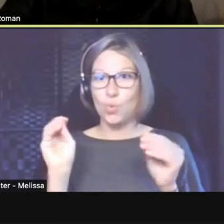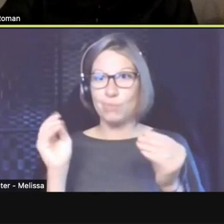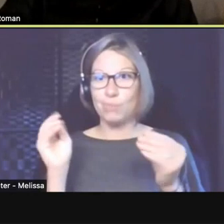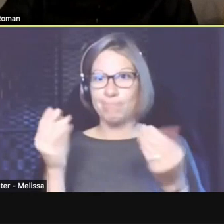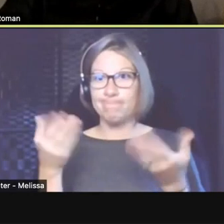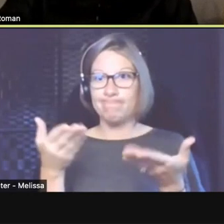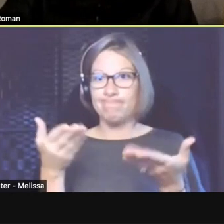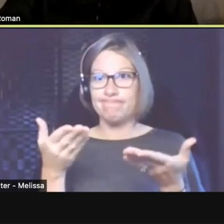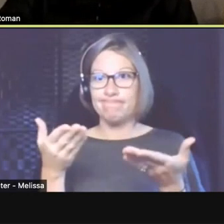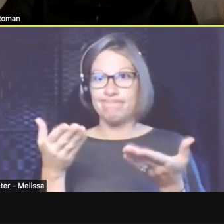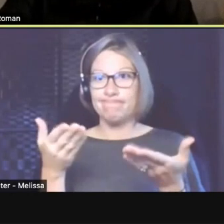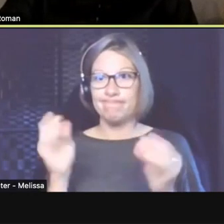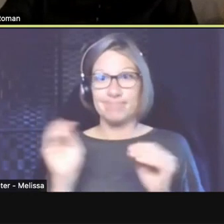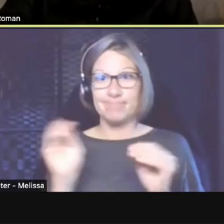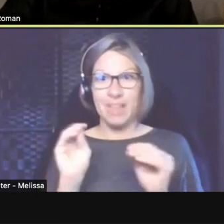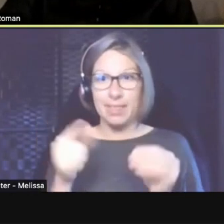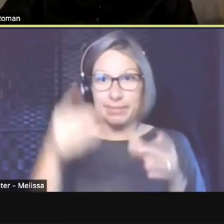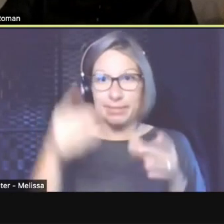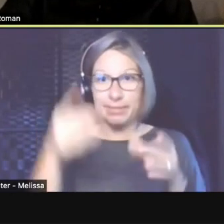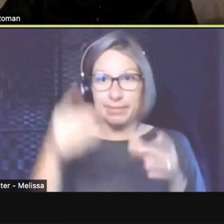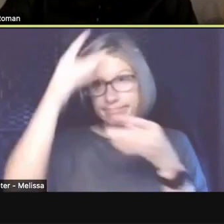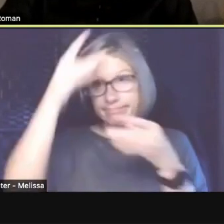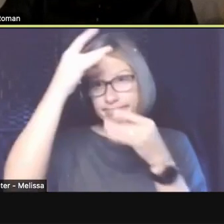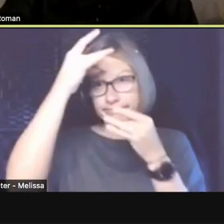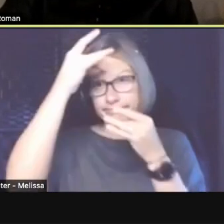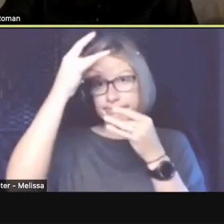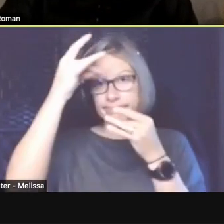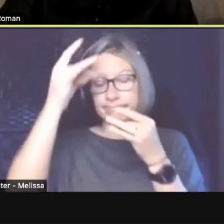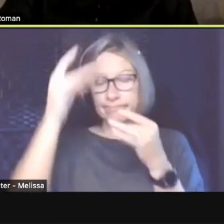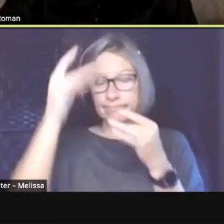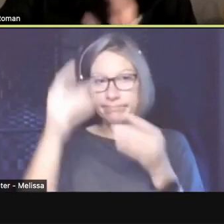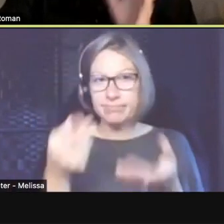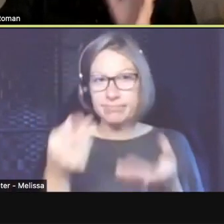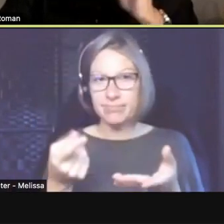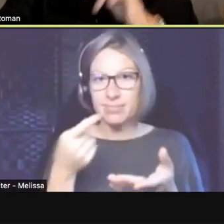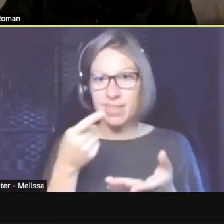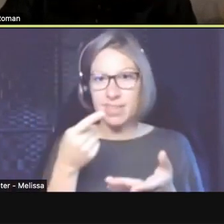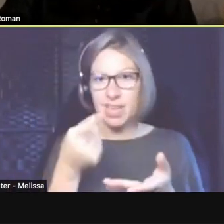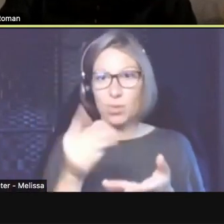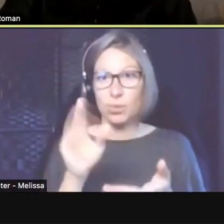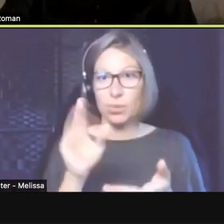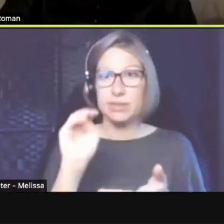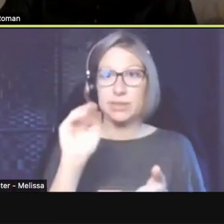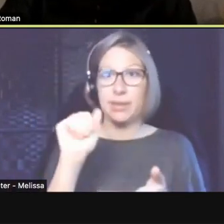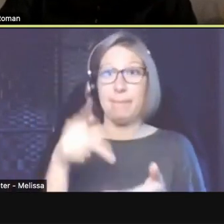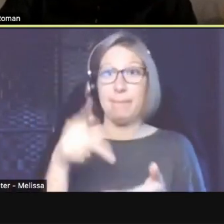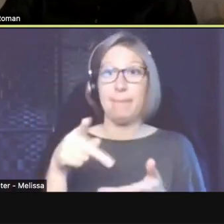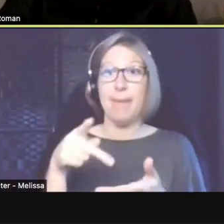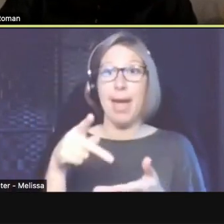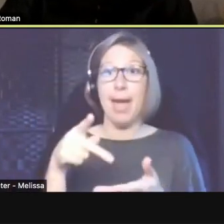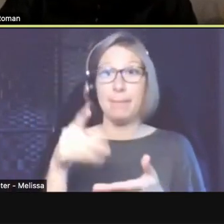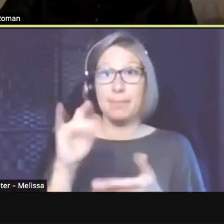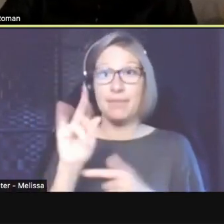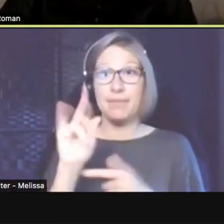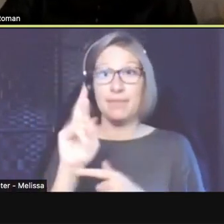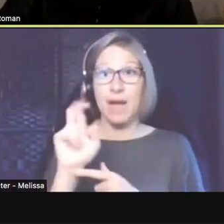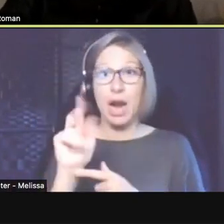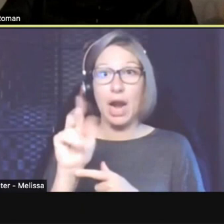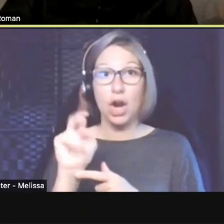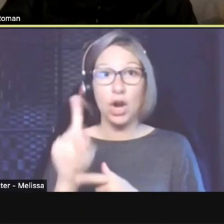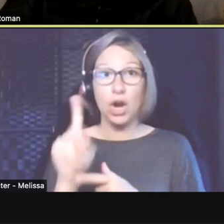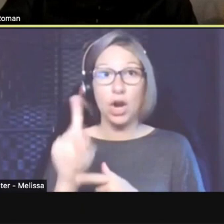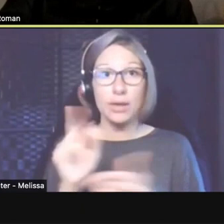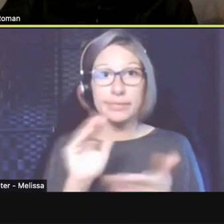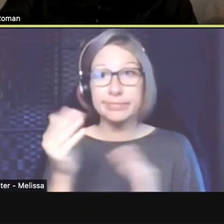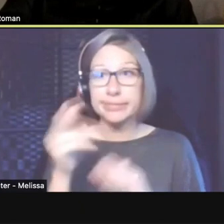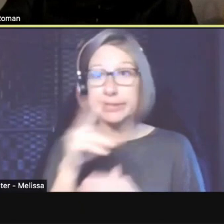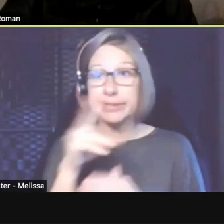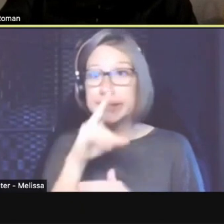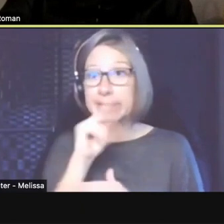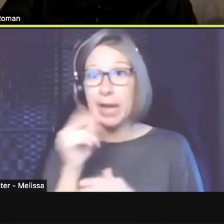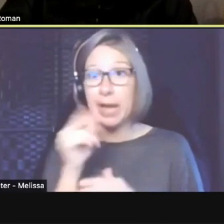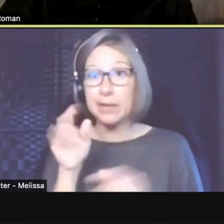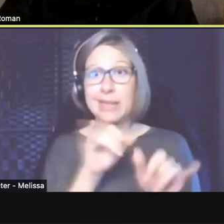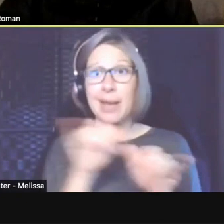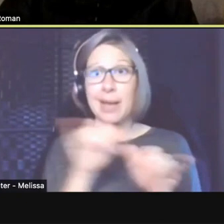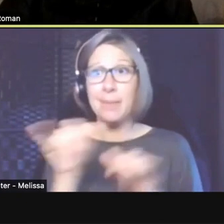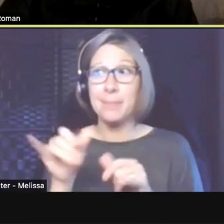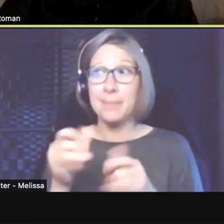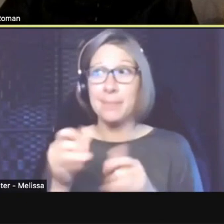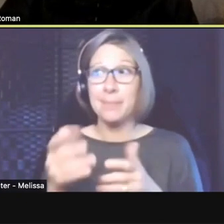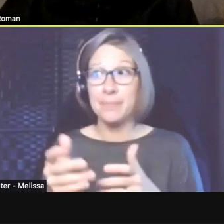on to. This was no more a duck than it was a map of, Ireland. He had no idea.